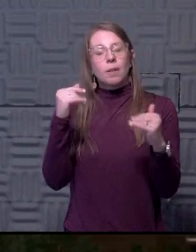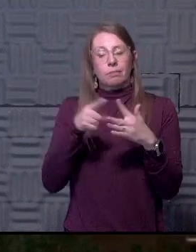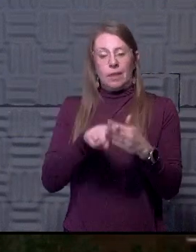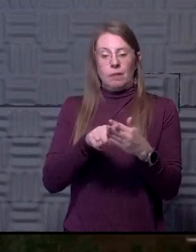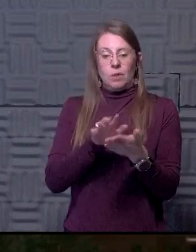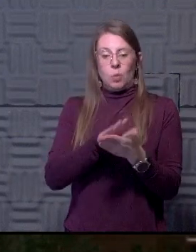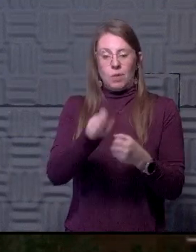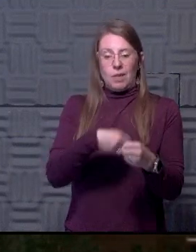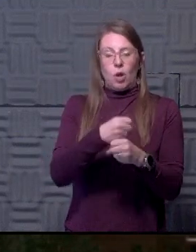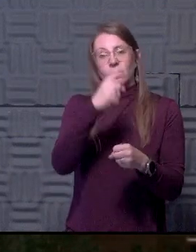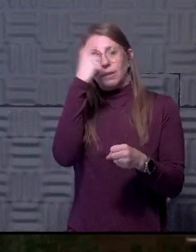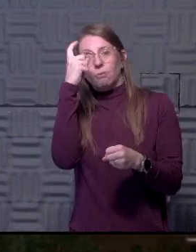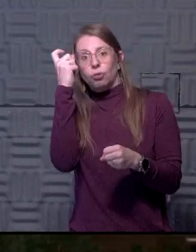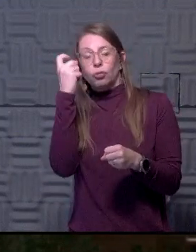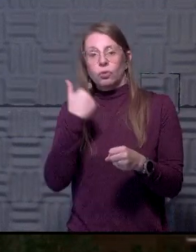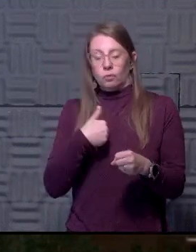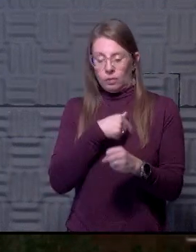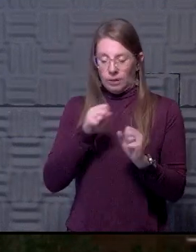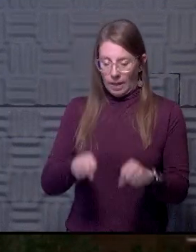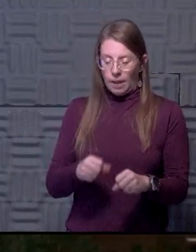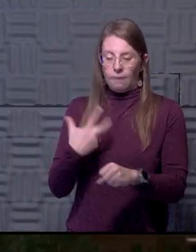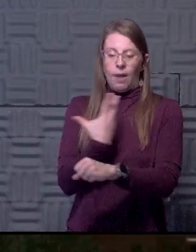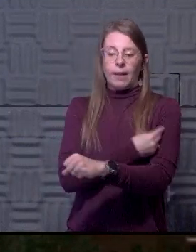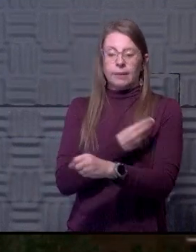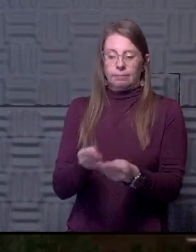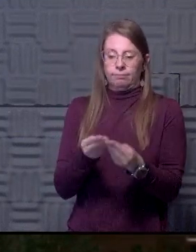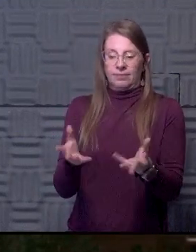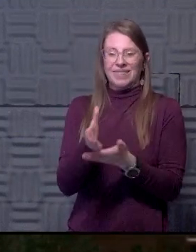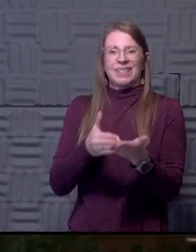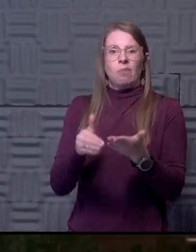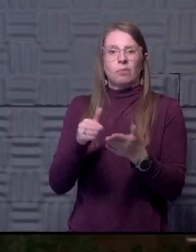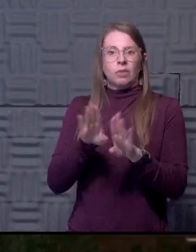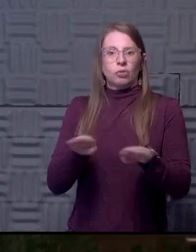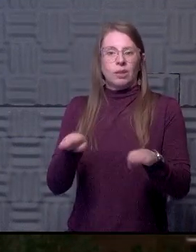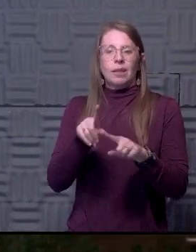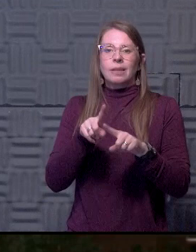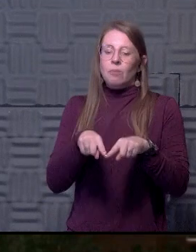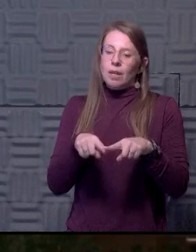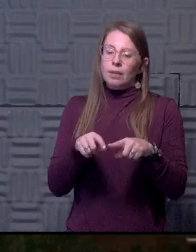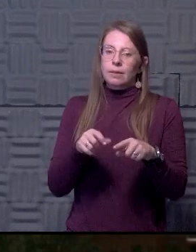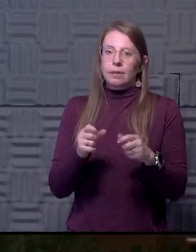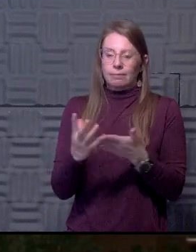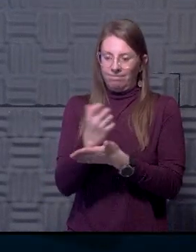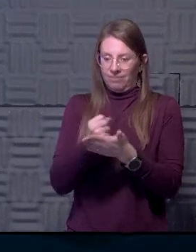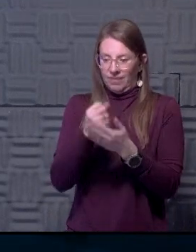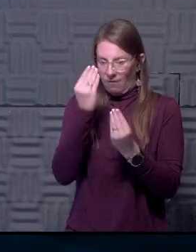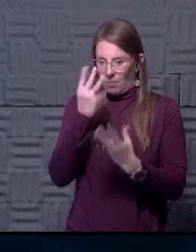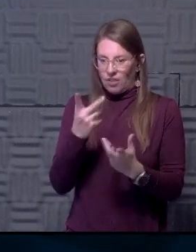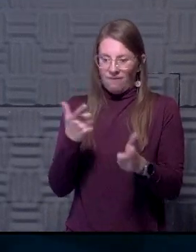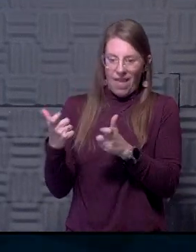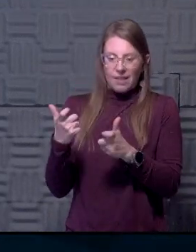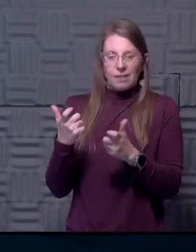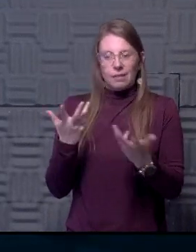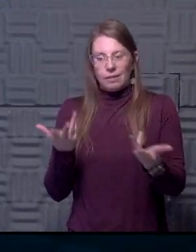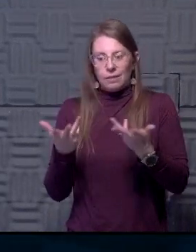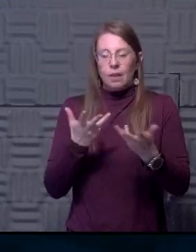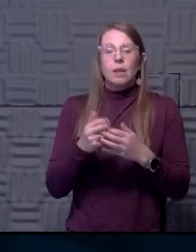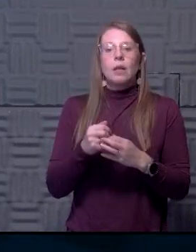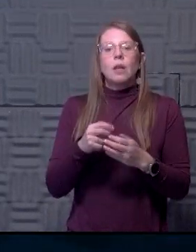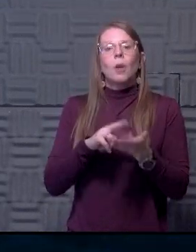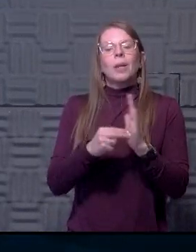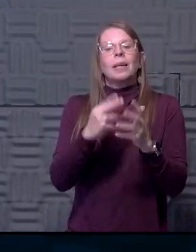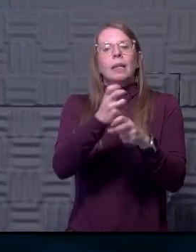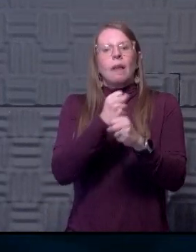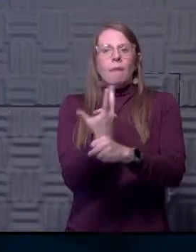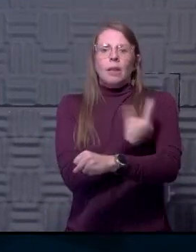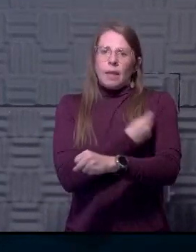in the summer, we'll be able to get some vaccines out to children, but it depends on how quickly we gather the information. And when you say to get a vaccine, we